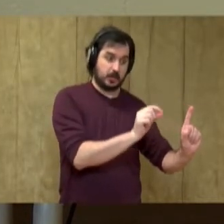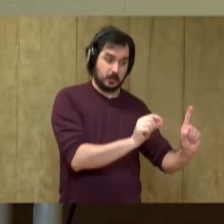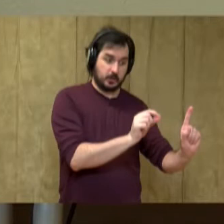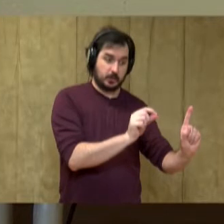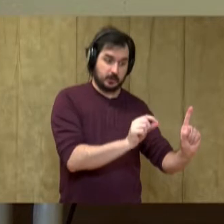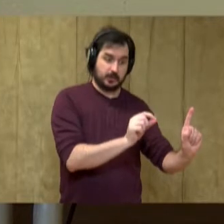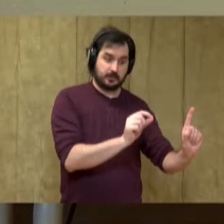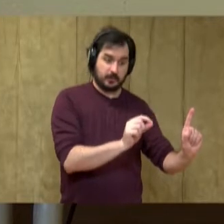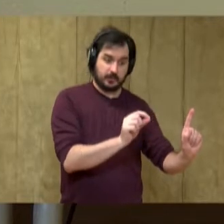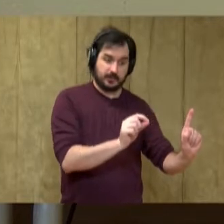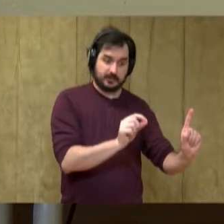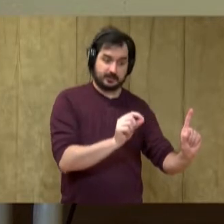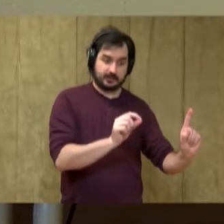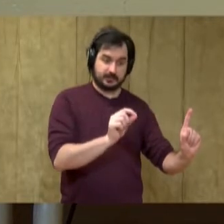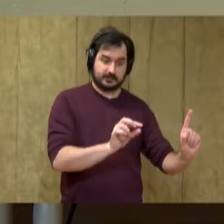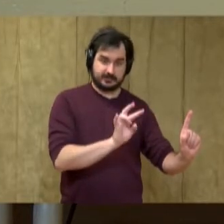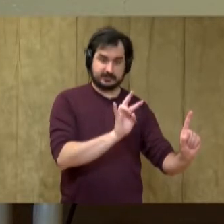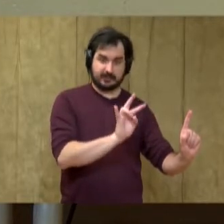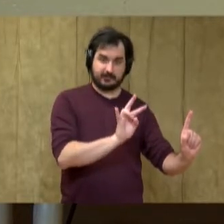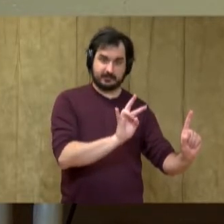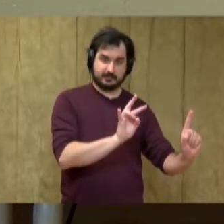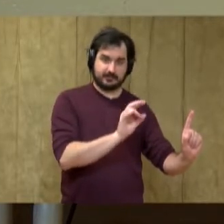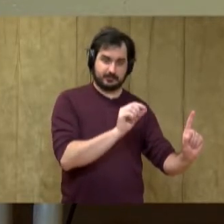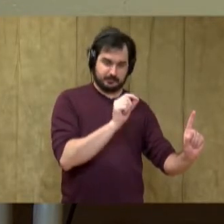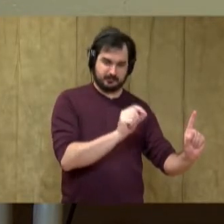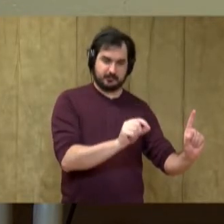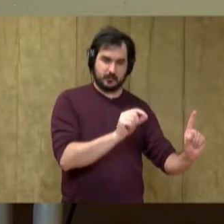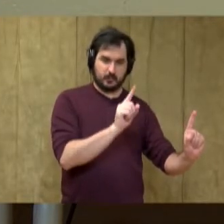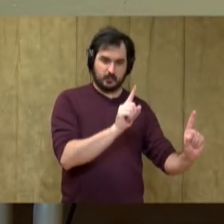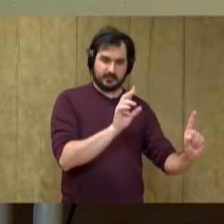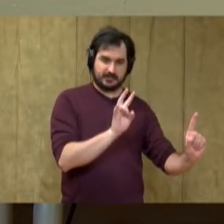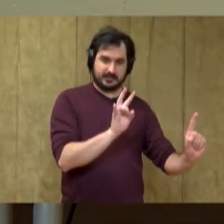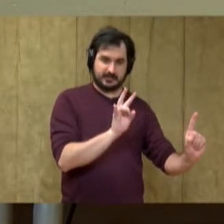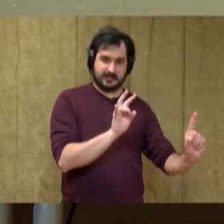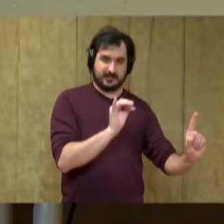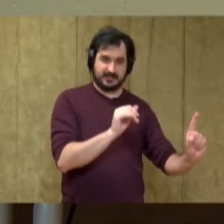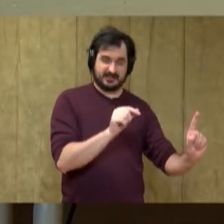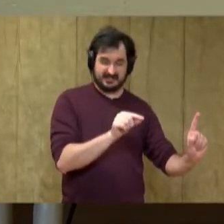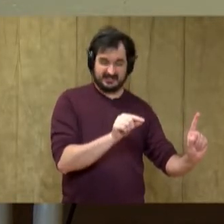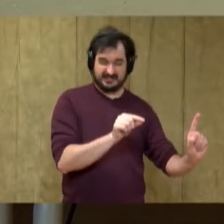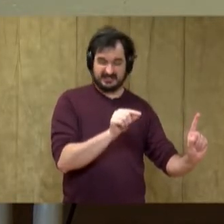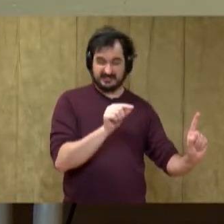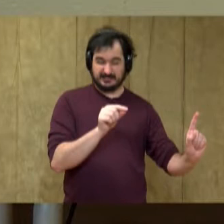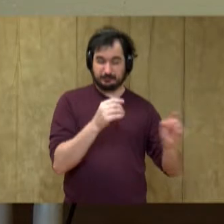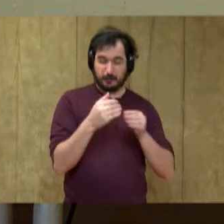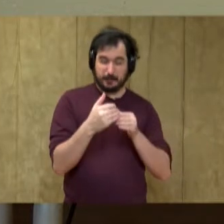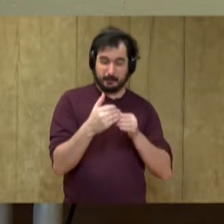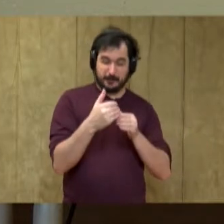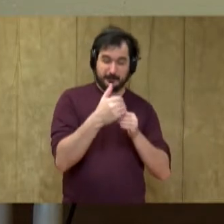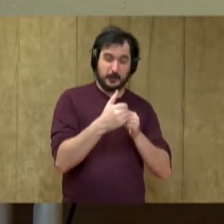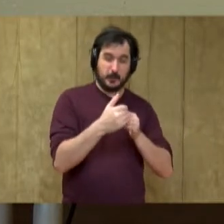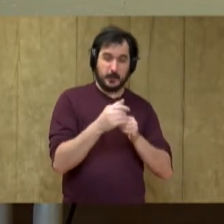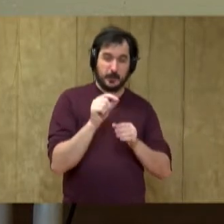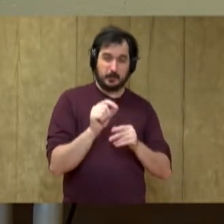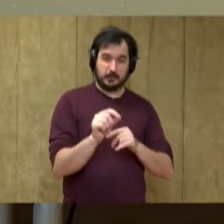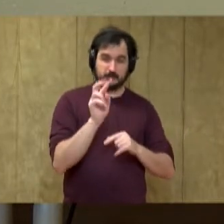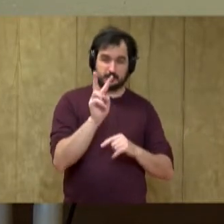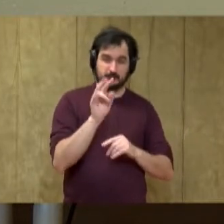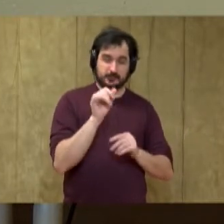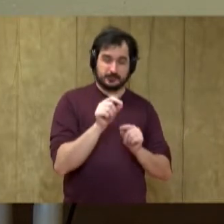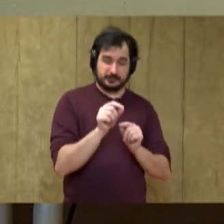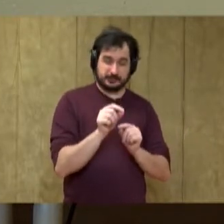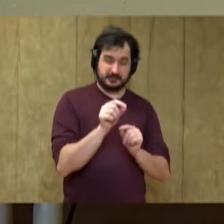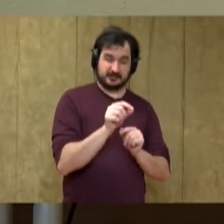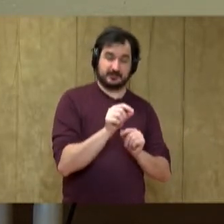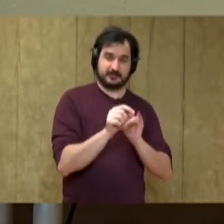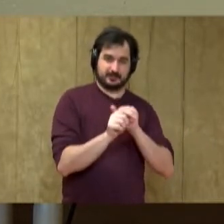would be 17/100ths. And then I would go 9 jumps, that would be right before my 2/10, about